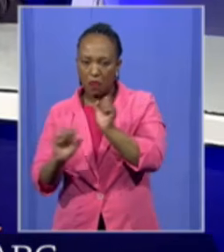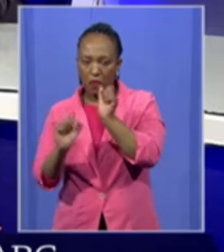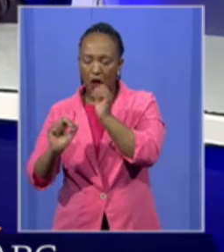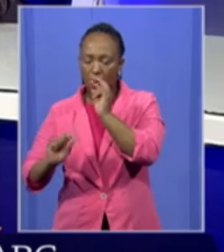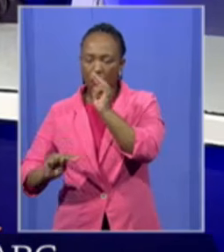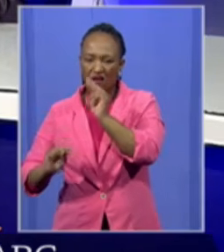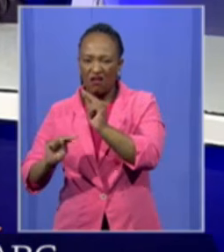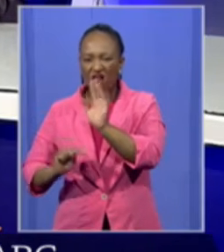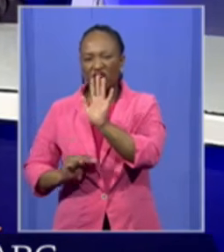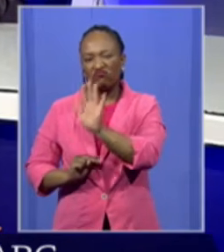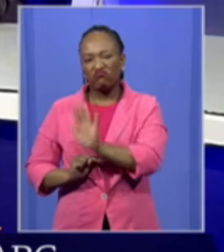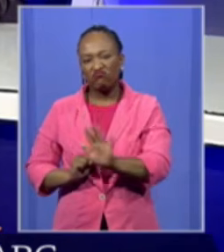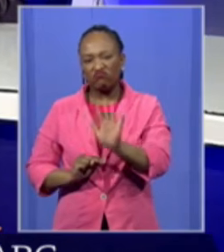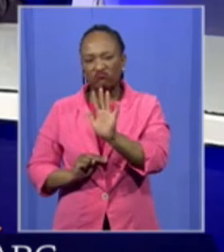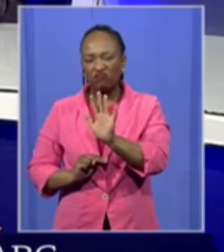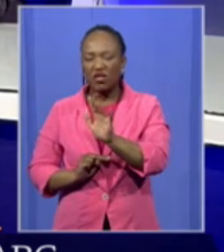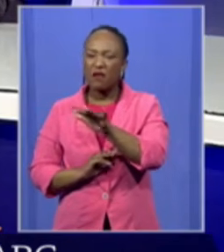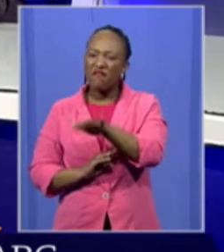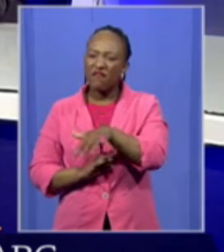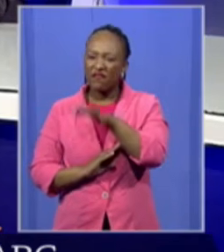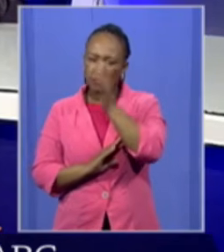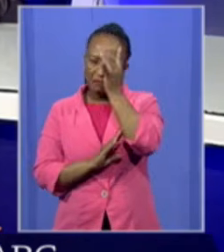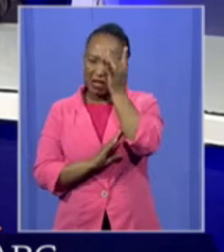ke khole ne ka nka metsotso ka bana 15